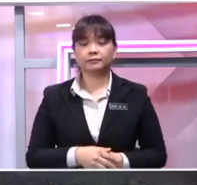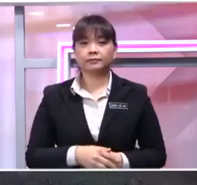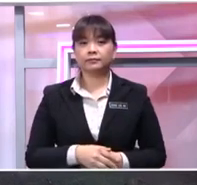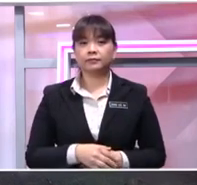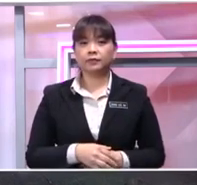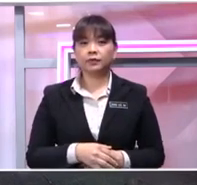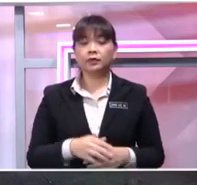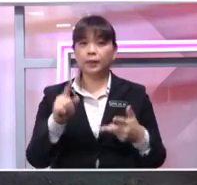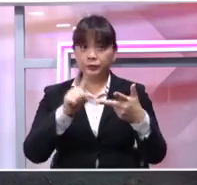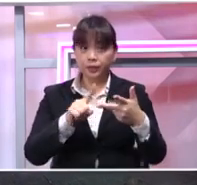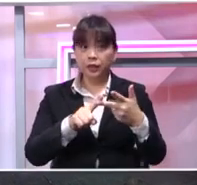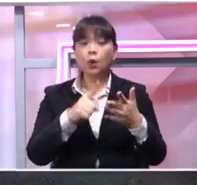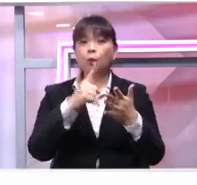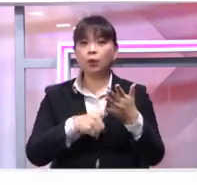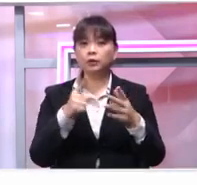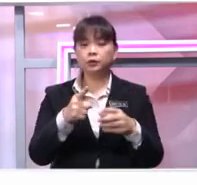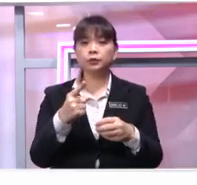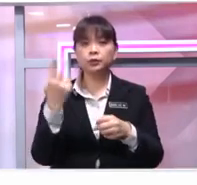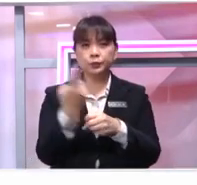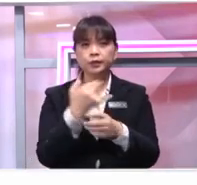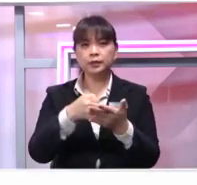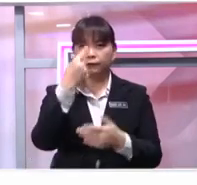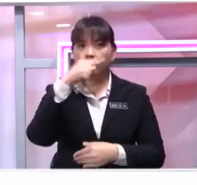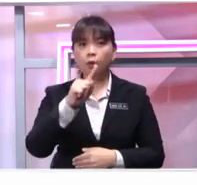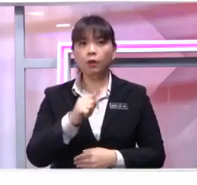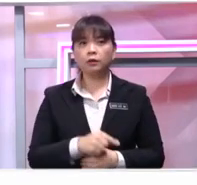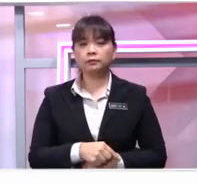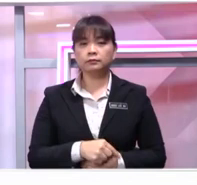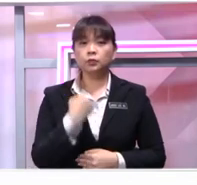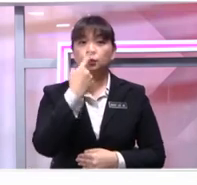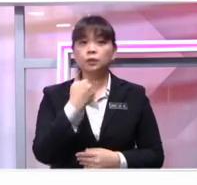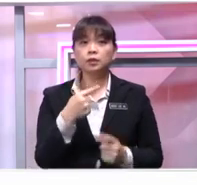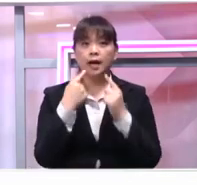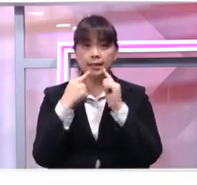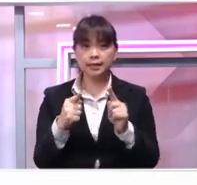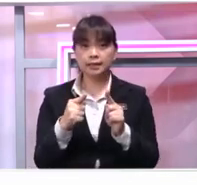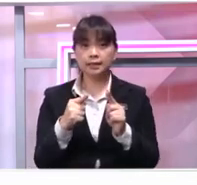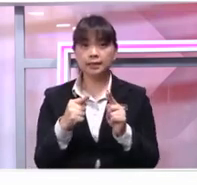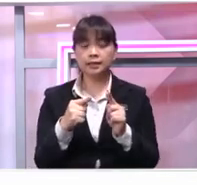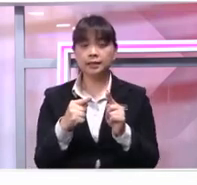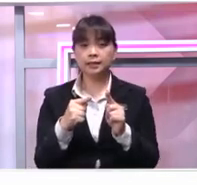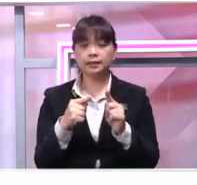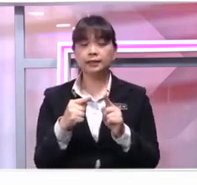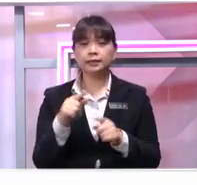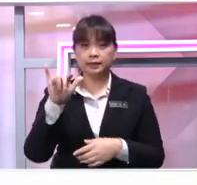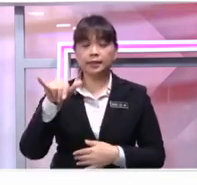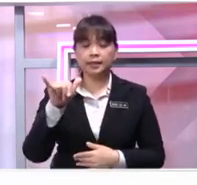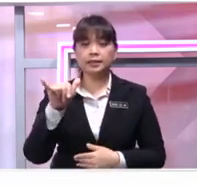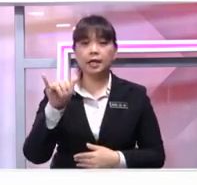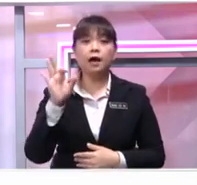use it for? Anyone want to answer? Mm-hmm. What do you use social networking for? Yes, good job,